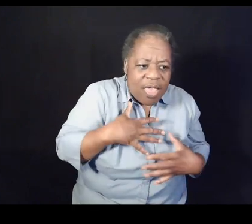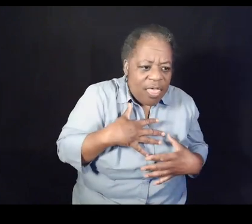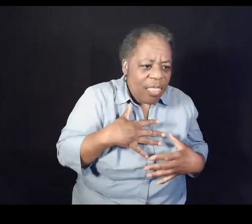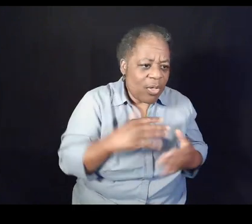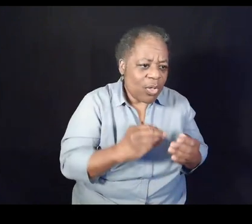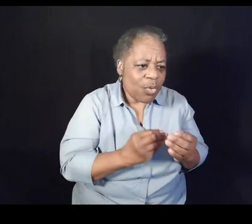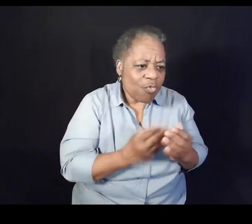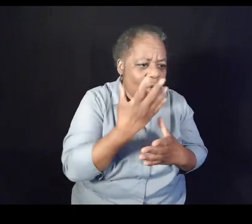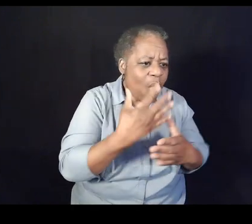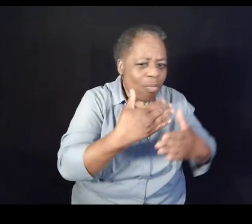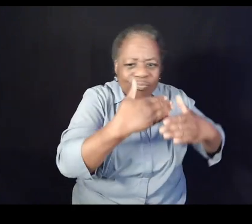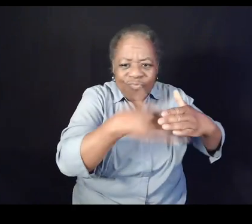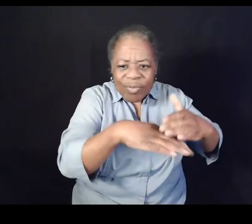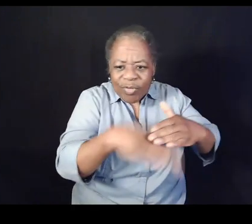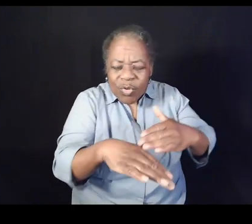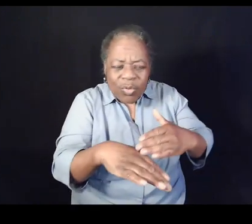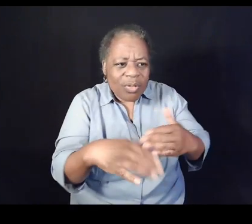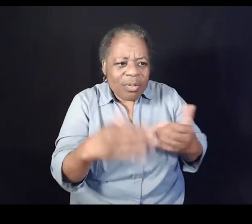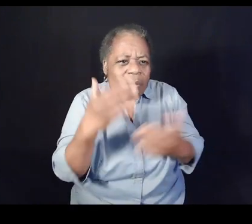reproduce of their own accord?